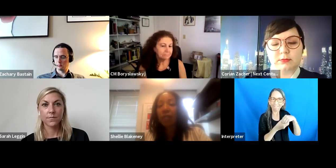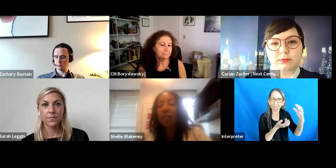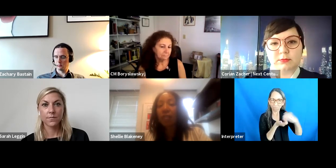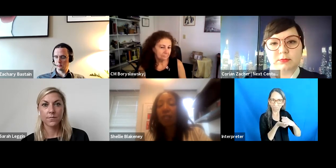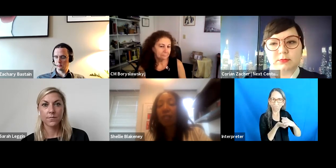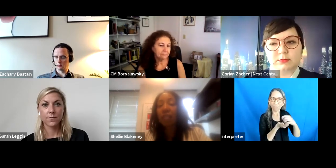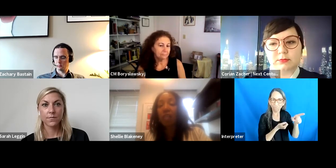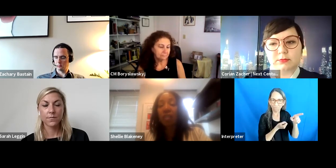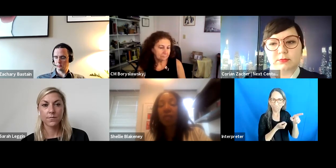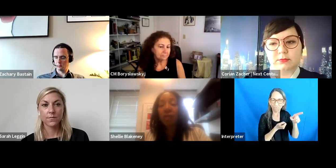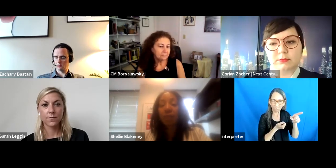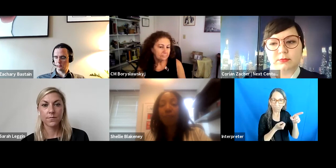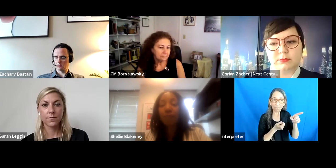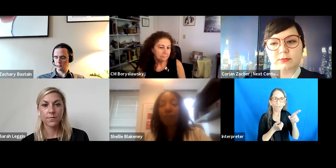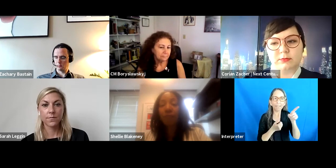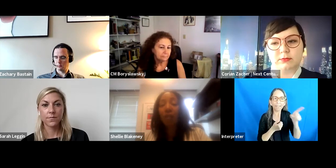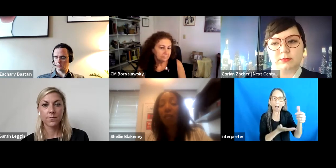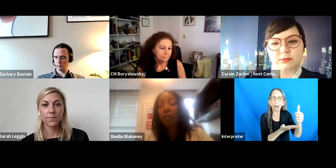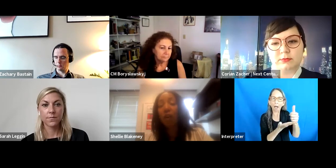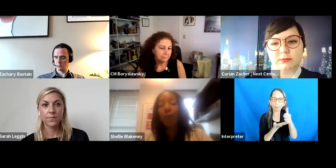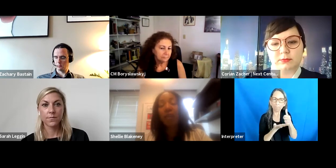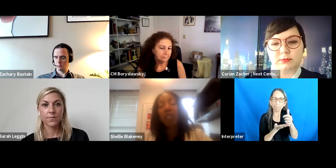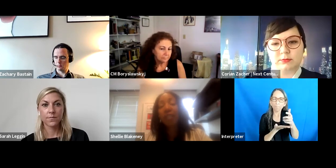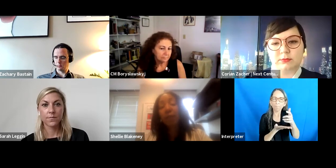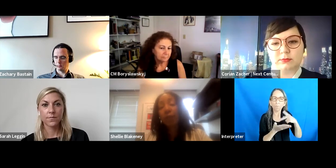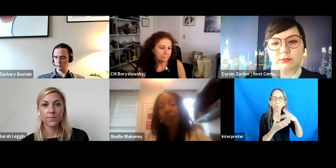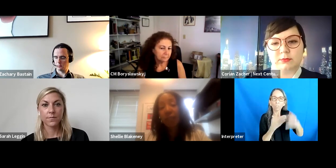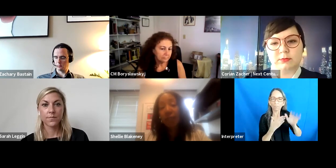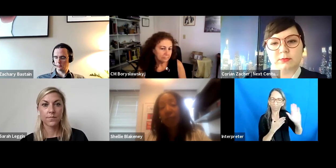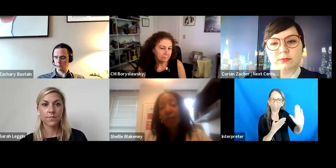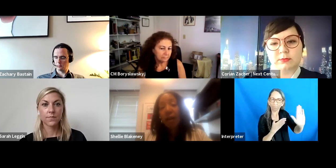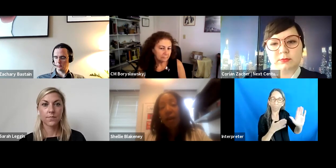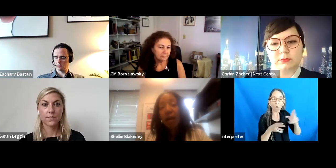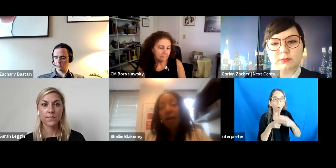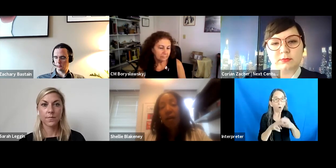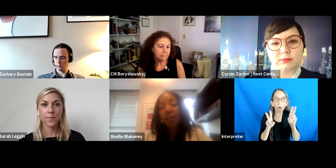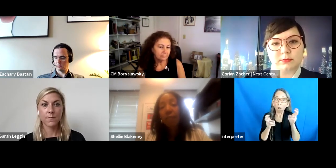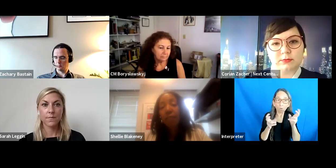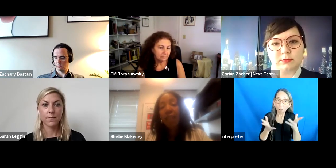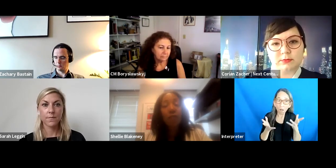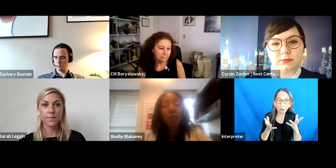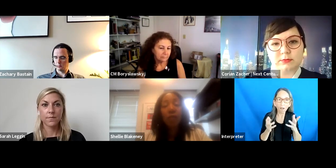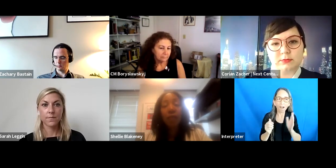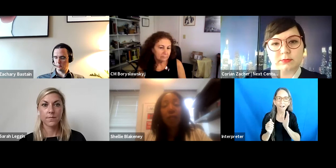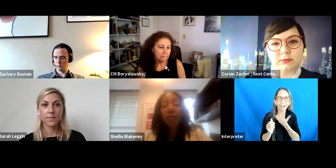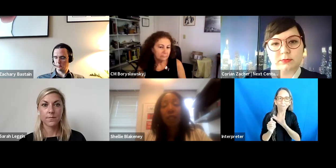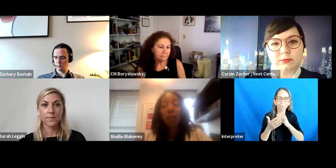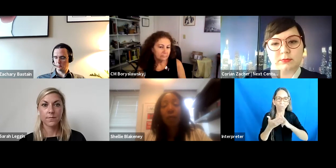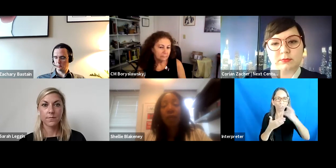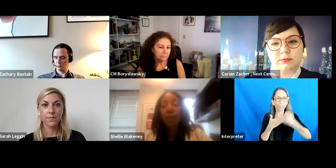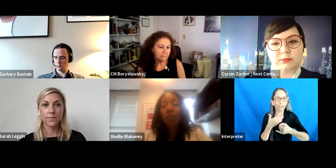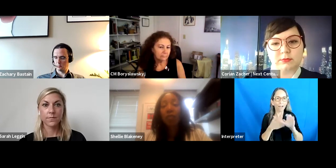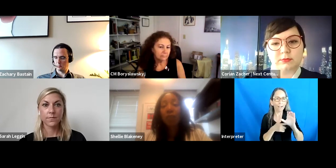to assist as an initiative called our Project 10 Million. Thank you for allowing